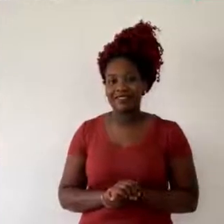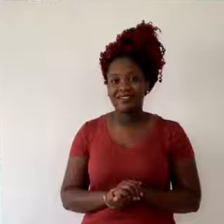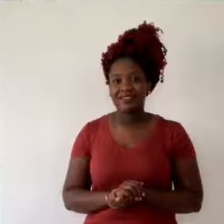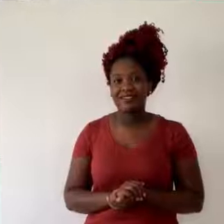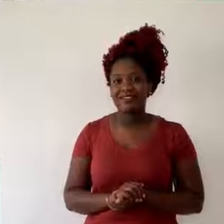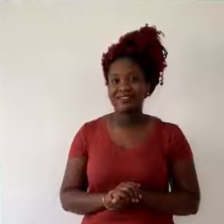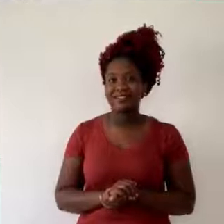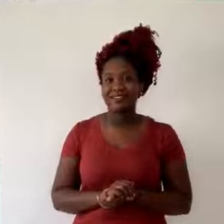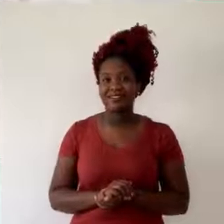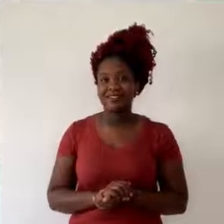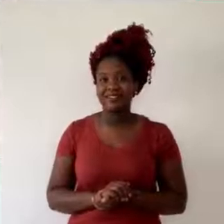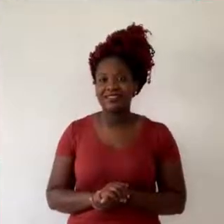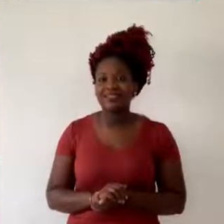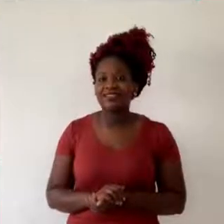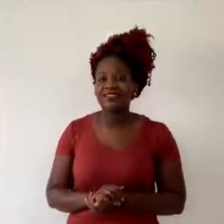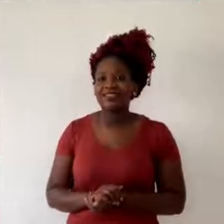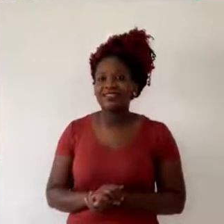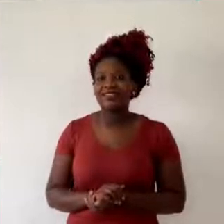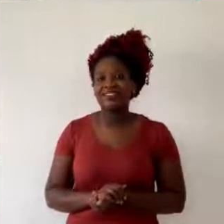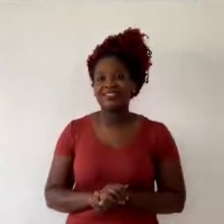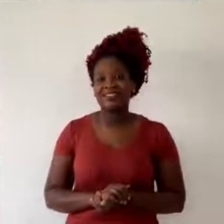That's the way it is.